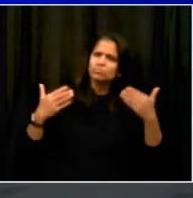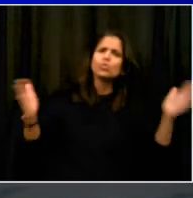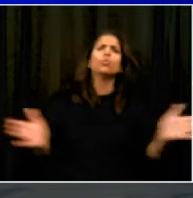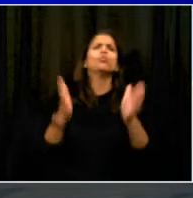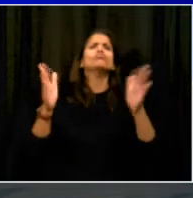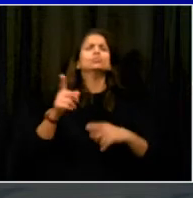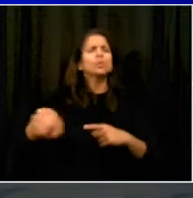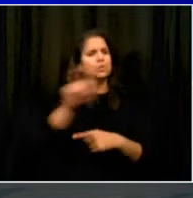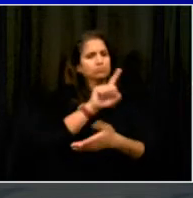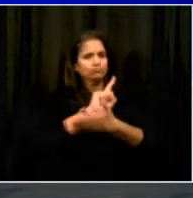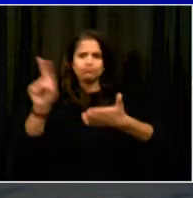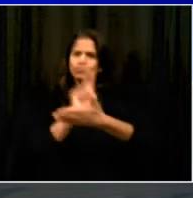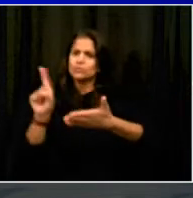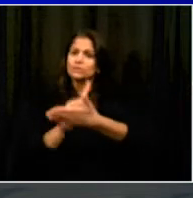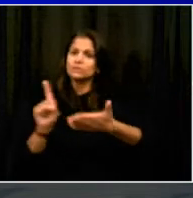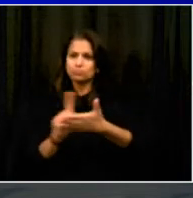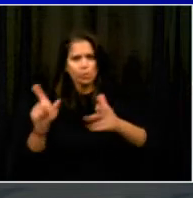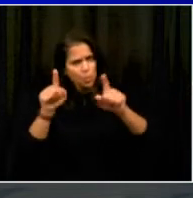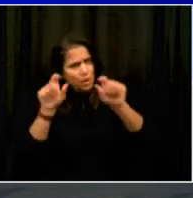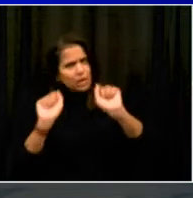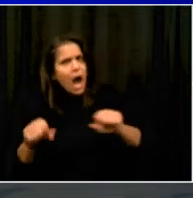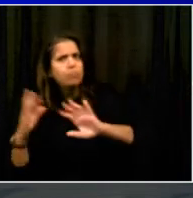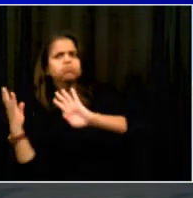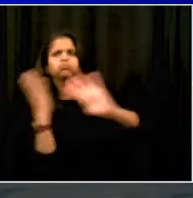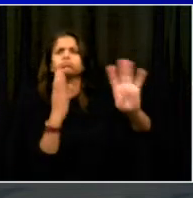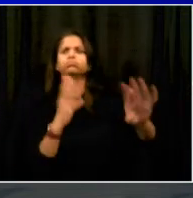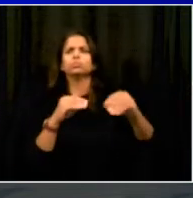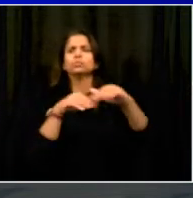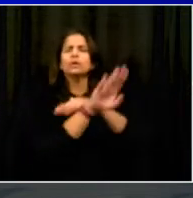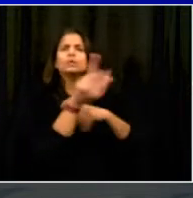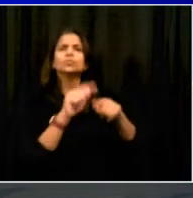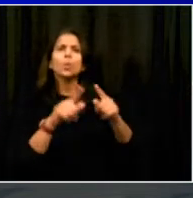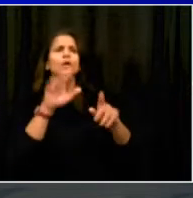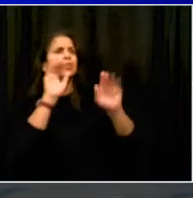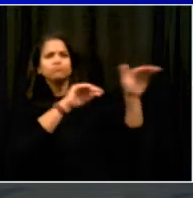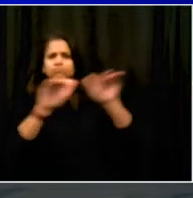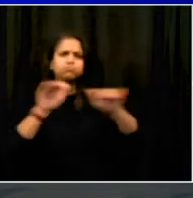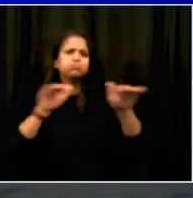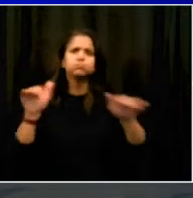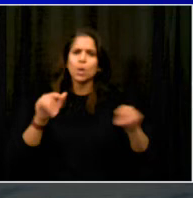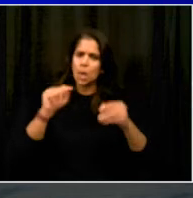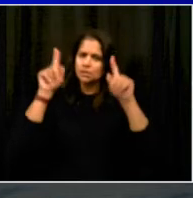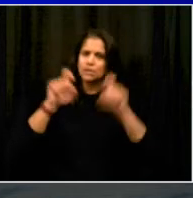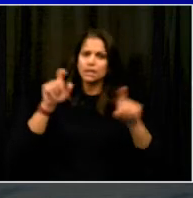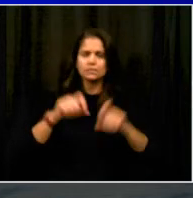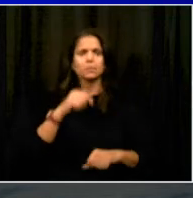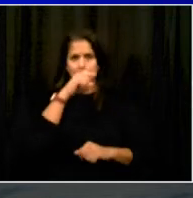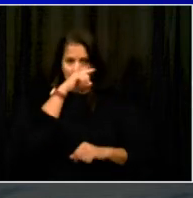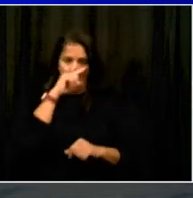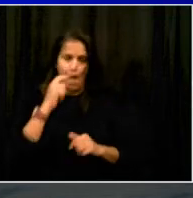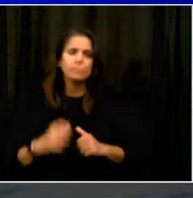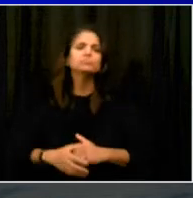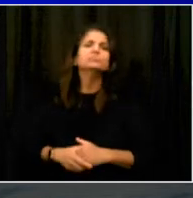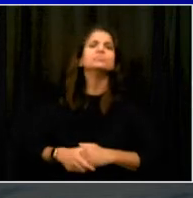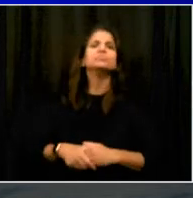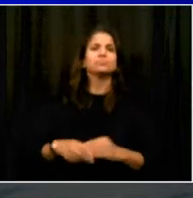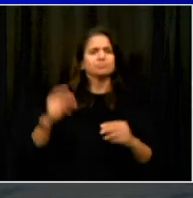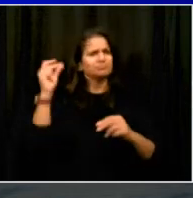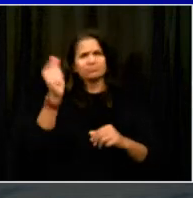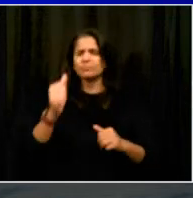is to get tested. It's free, it's quick, it's easy, and it's crucial for you, for your family, for your whole